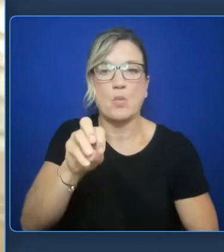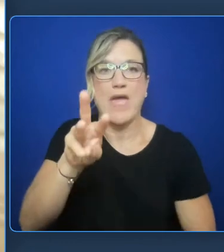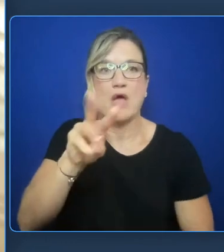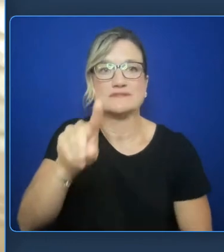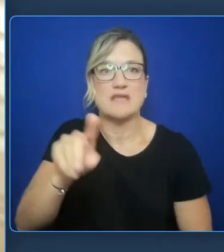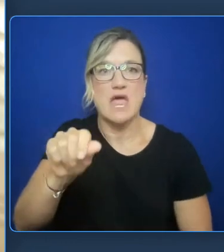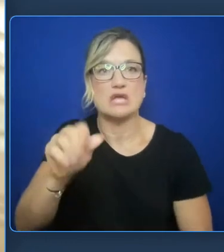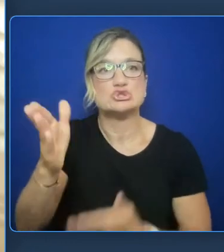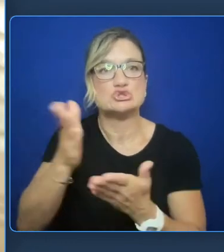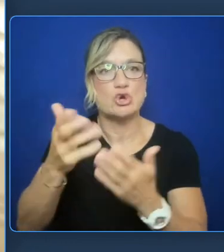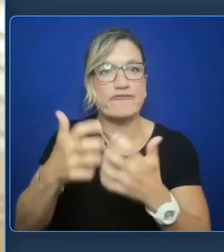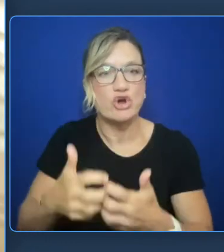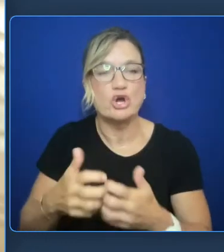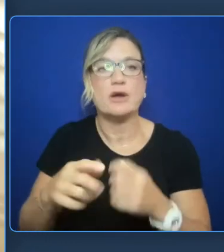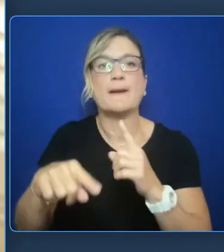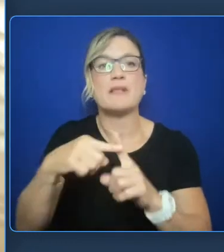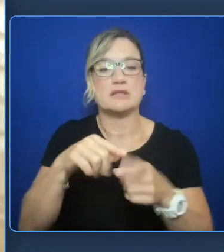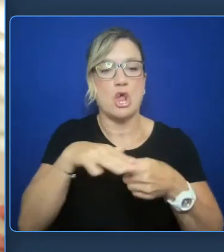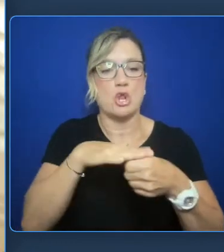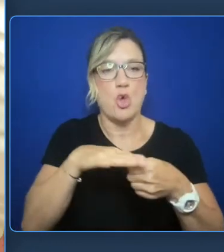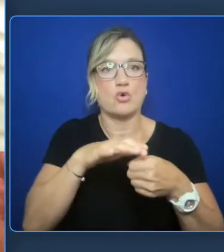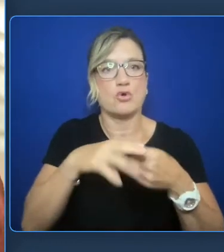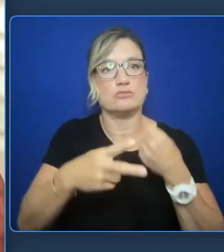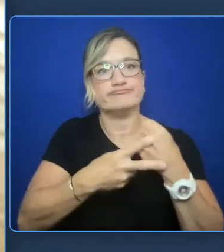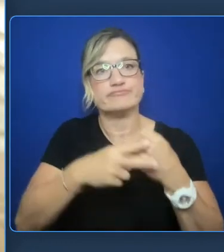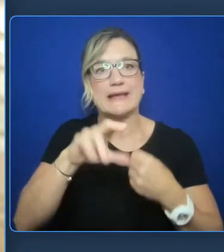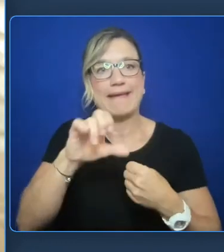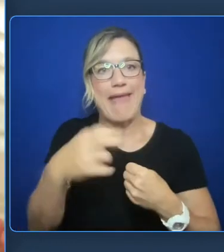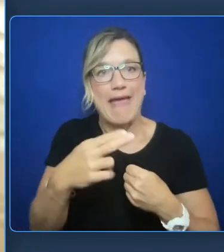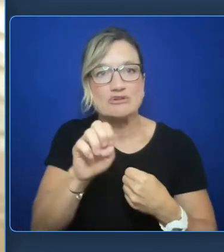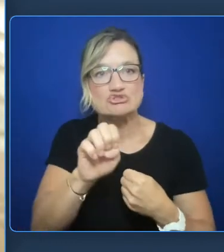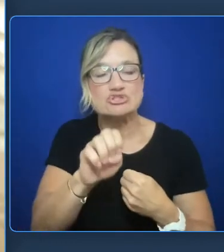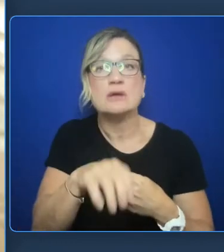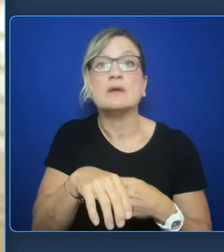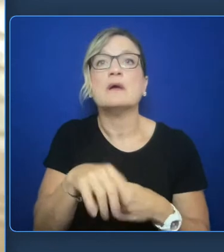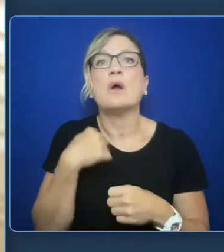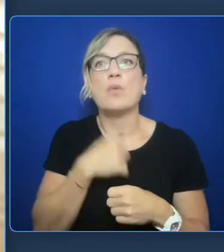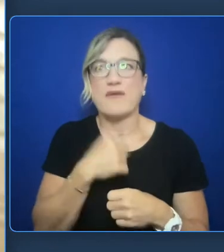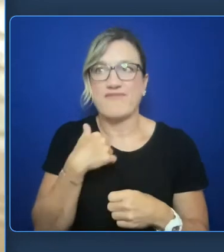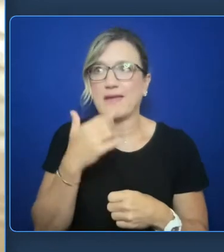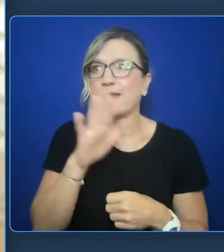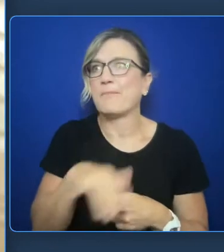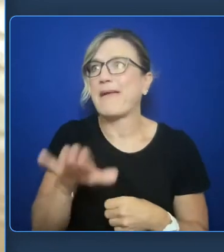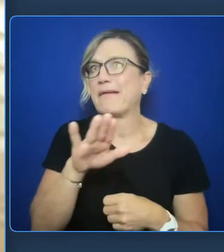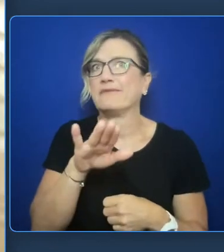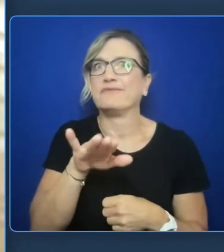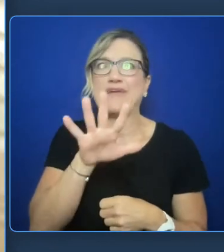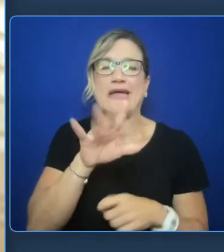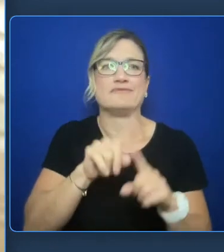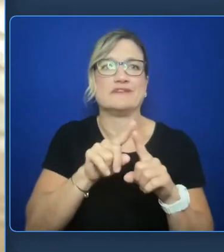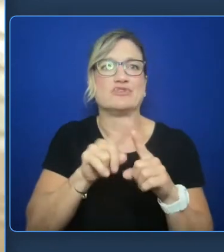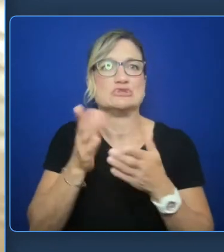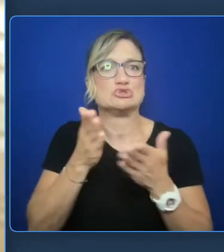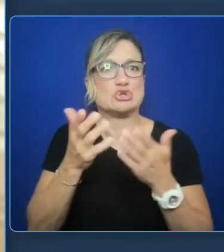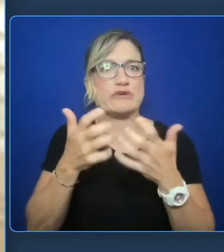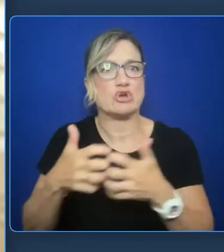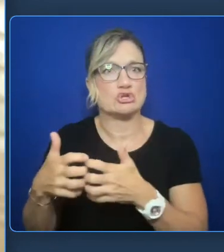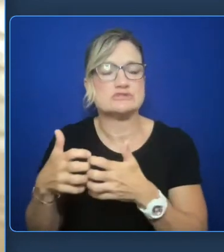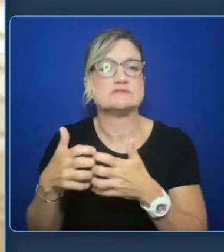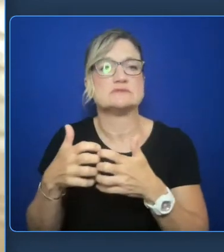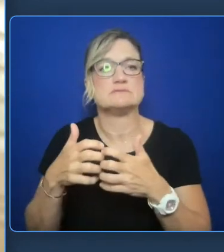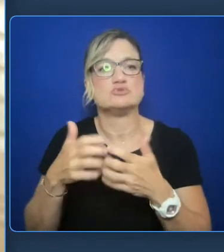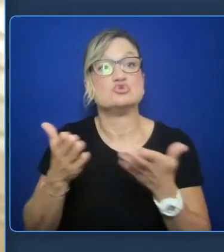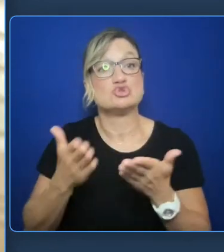server with the local caches. And again, we've had about five servers serve up